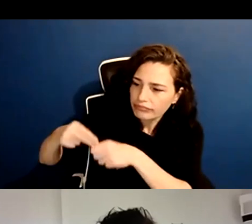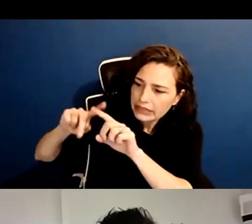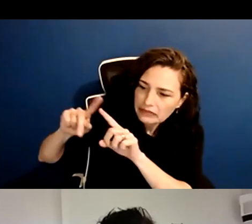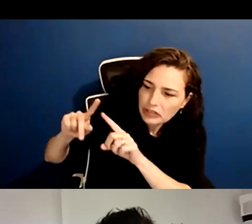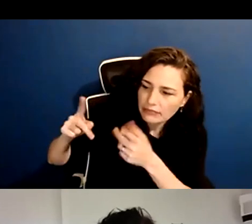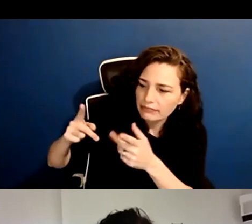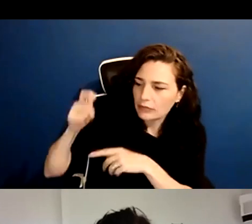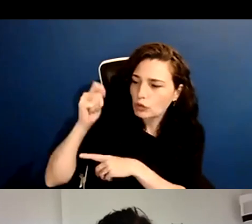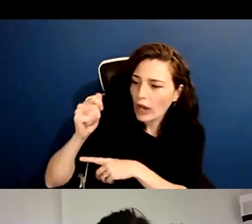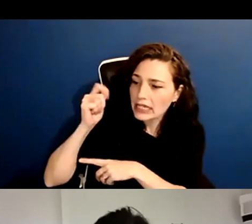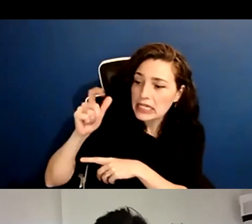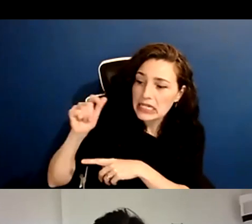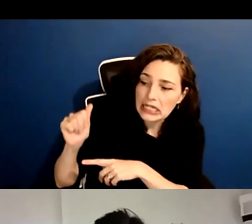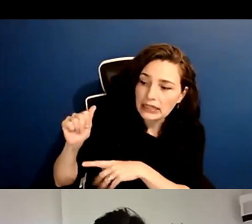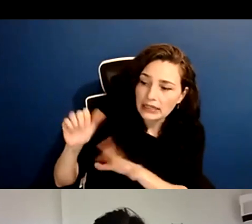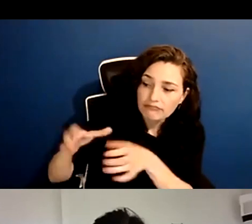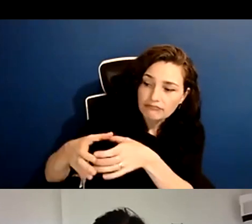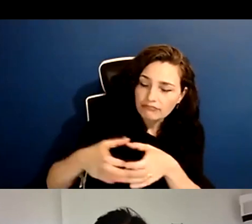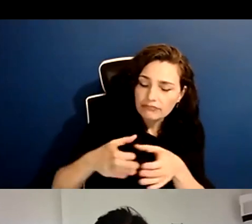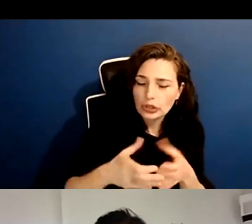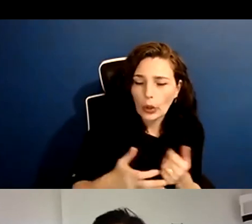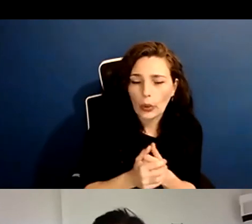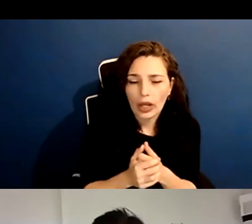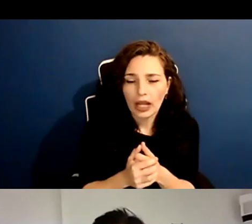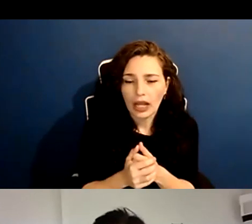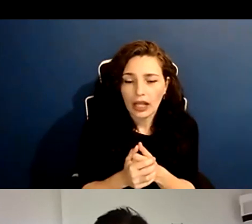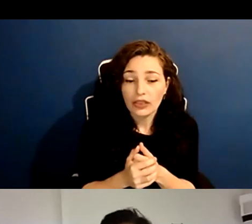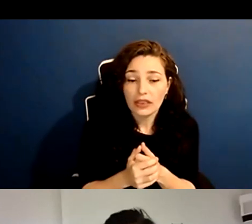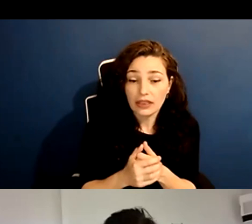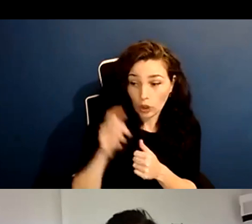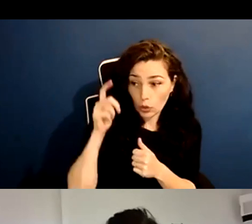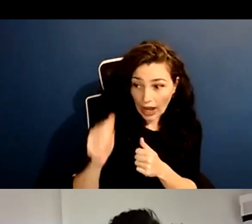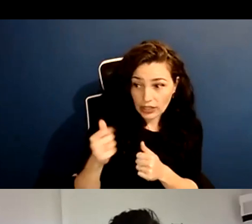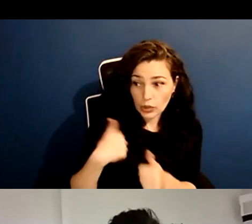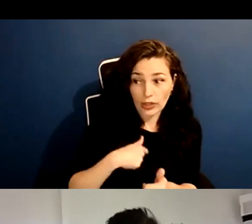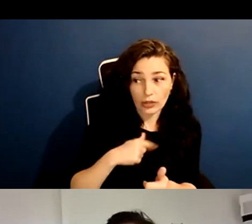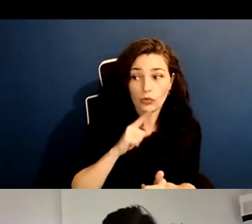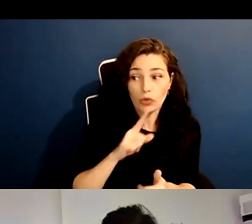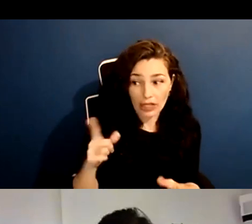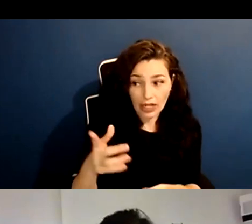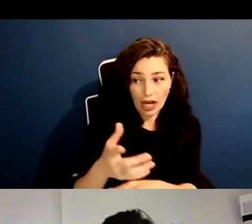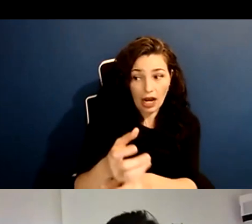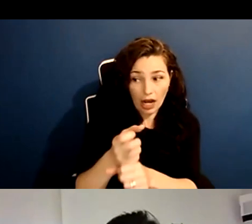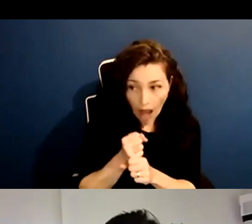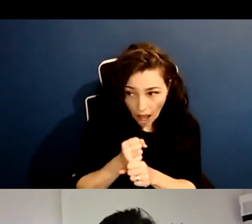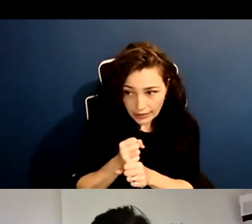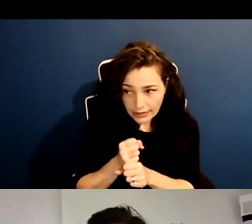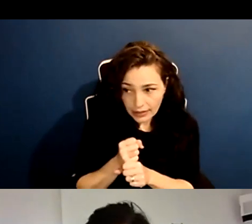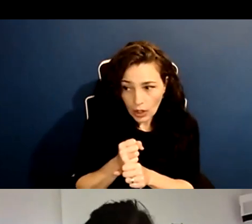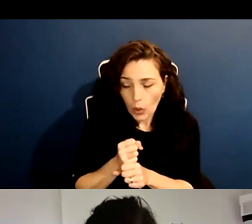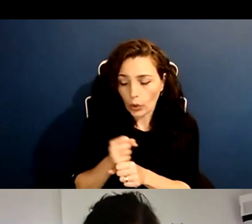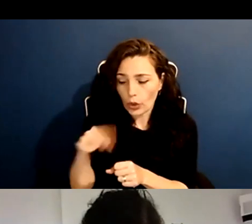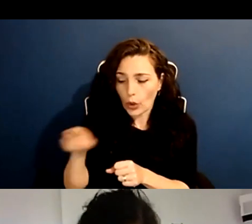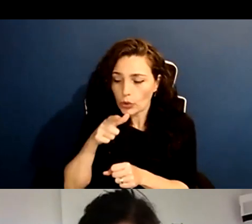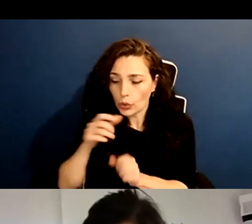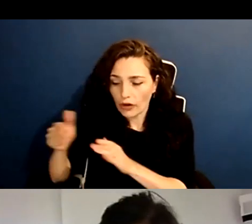funds we got were ones that were directed to wanting films from you know, Africa, right? And the